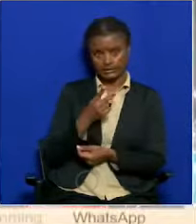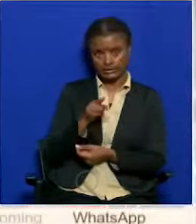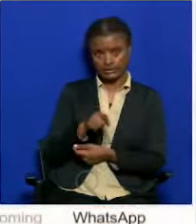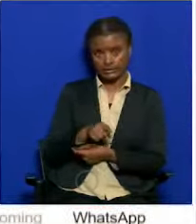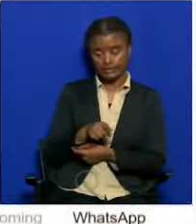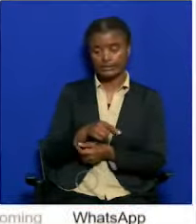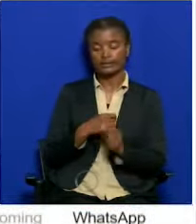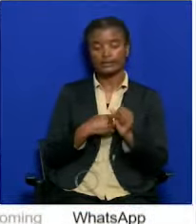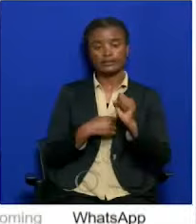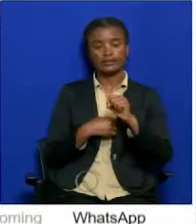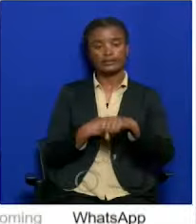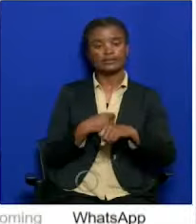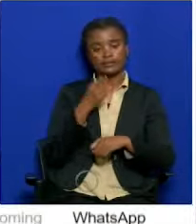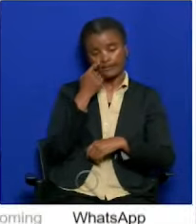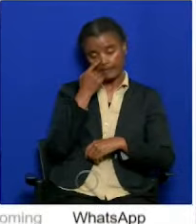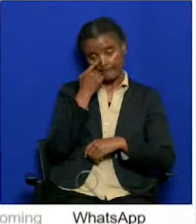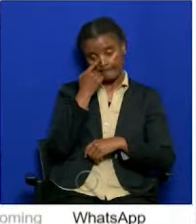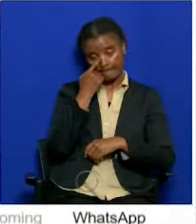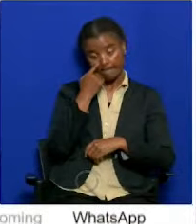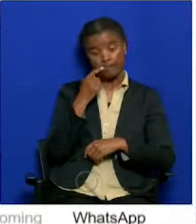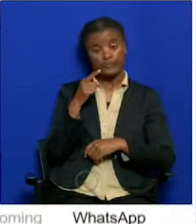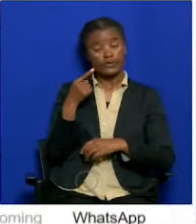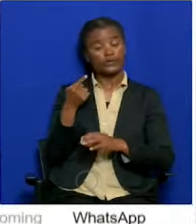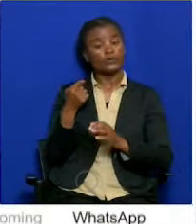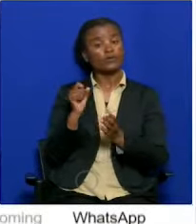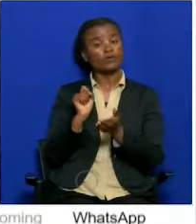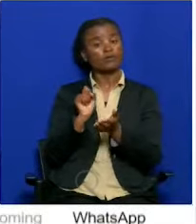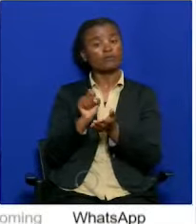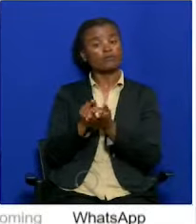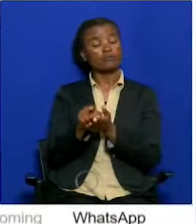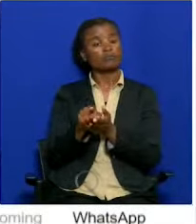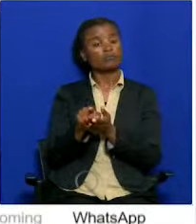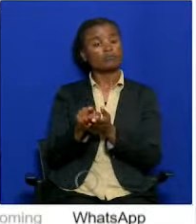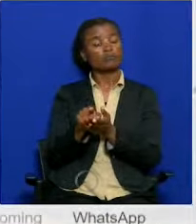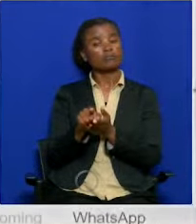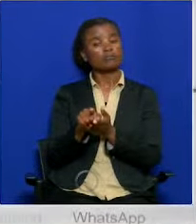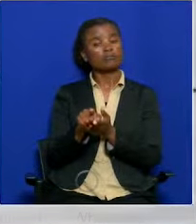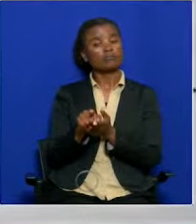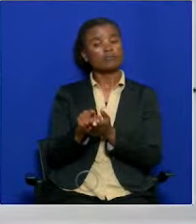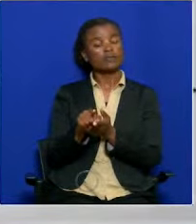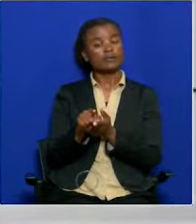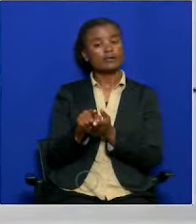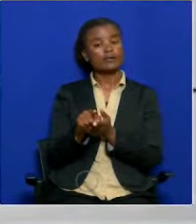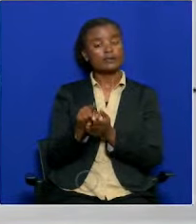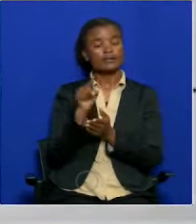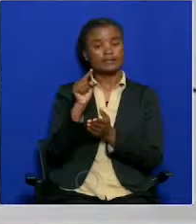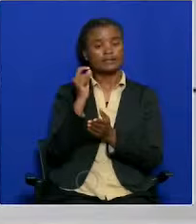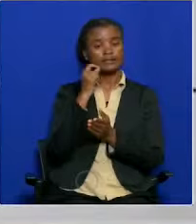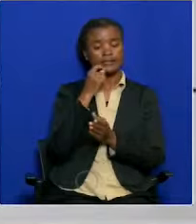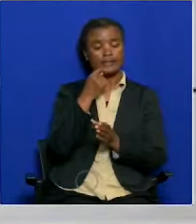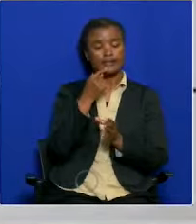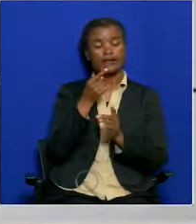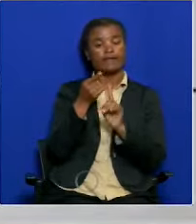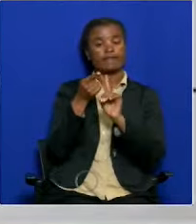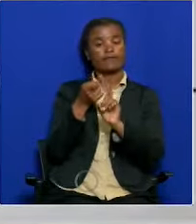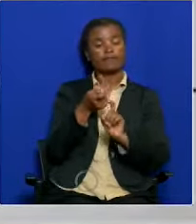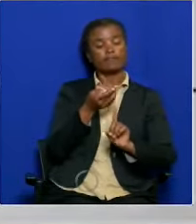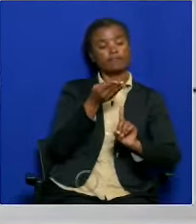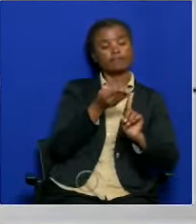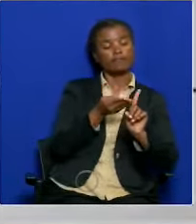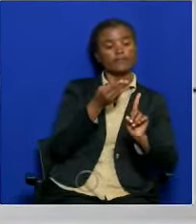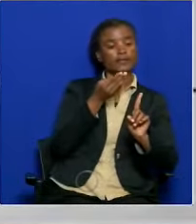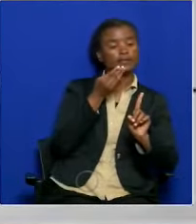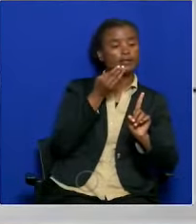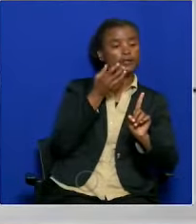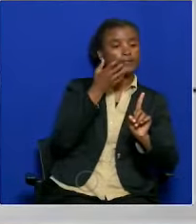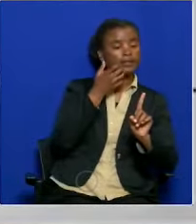Then you forward to him what you've said is a message from Mr. Matlala indicating that somebody